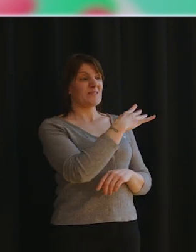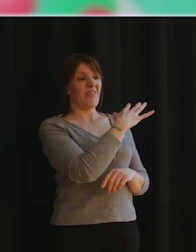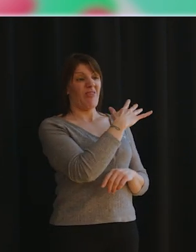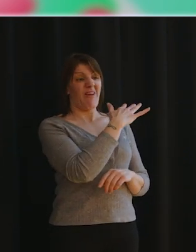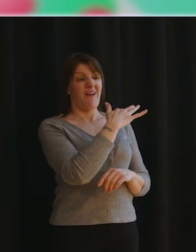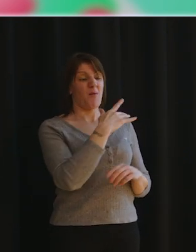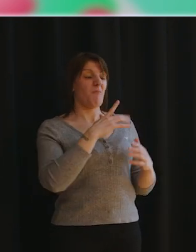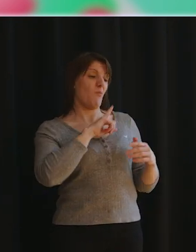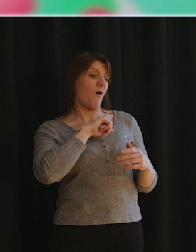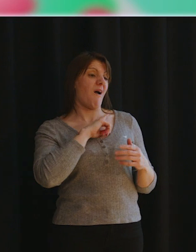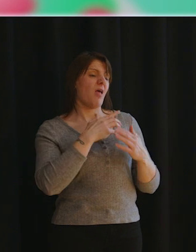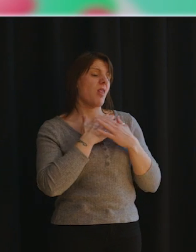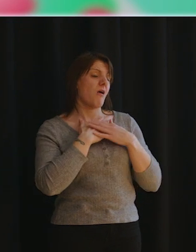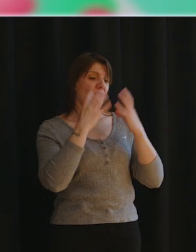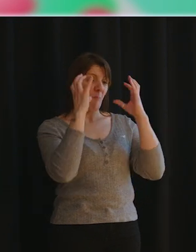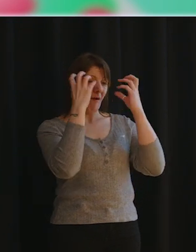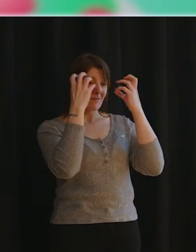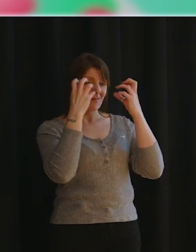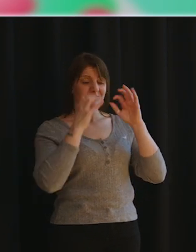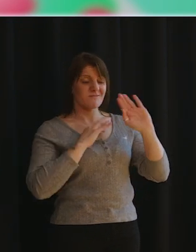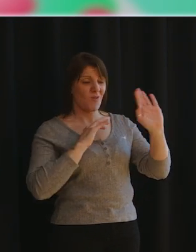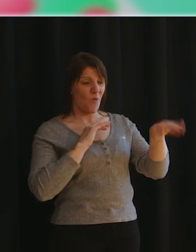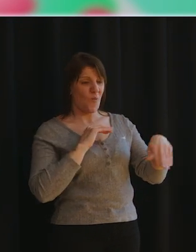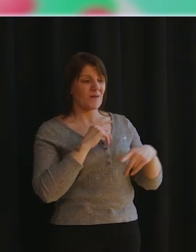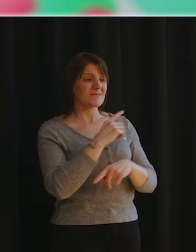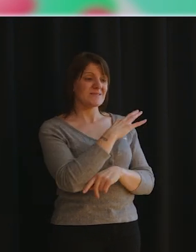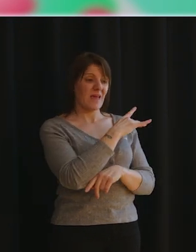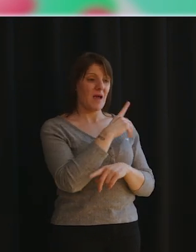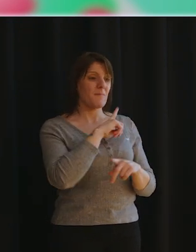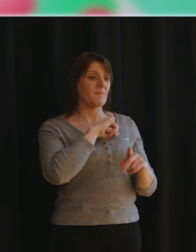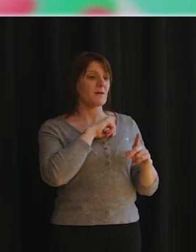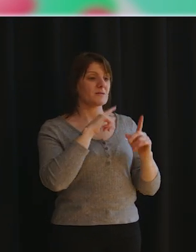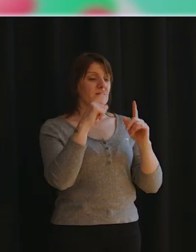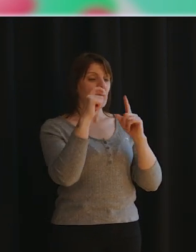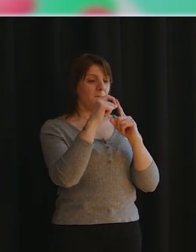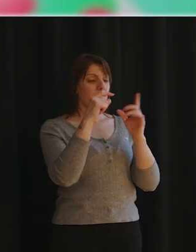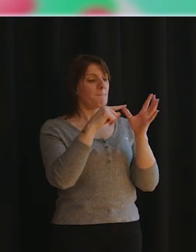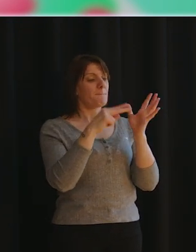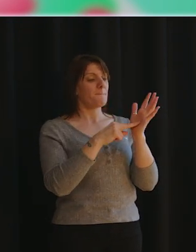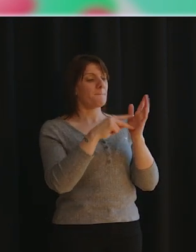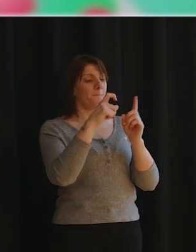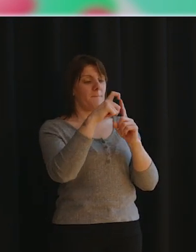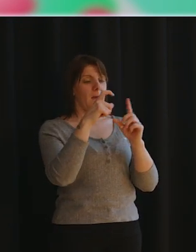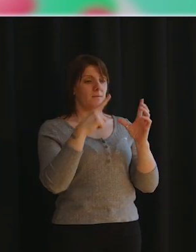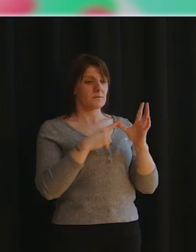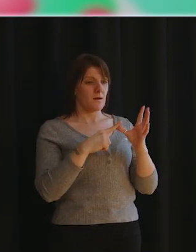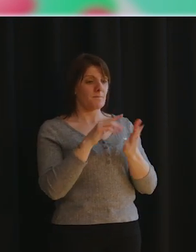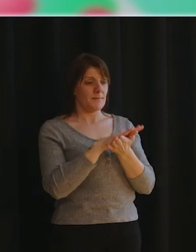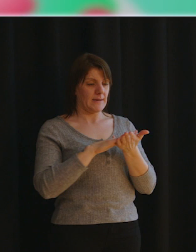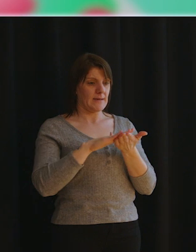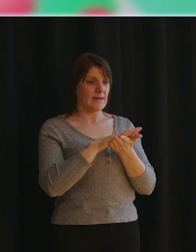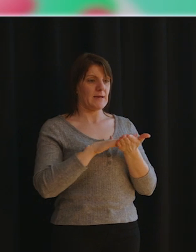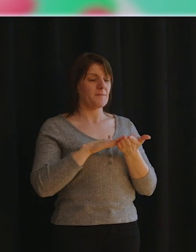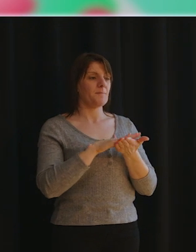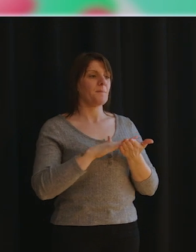pandas. It's there because there is a PANDA acronym that I